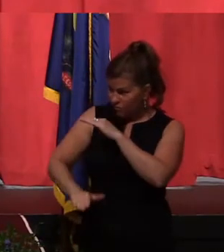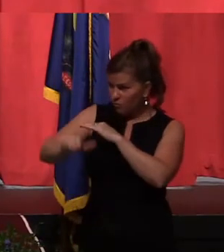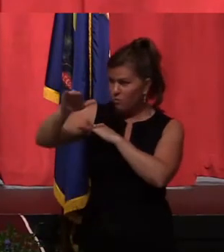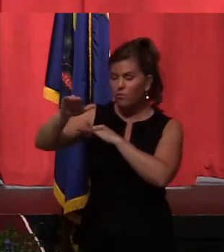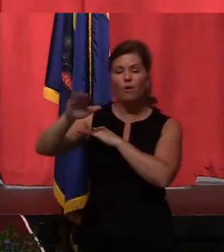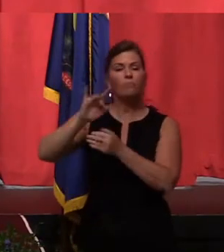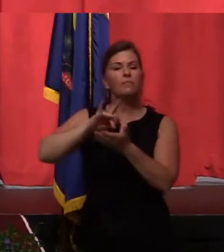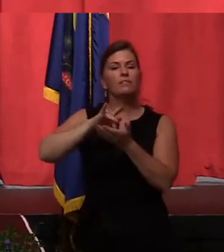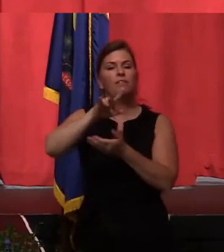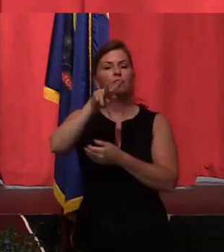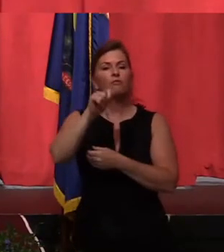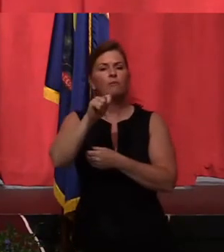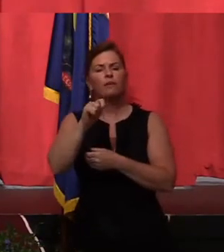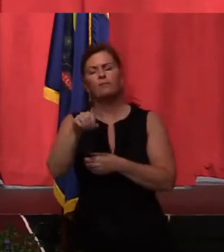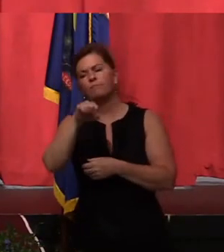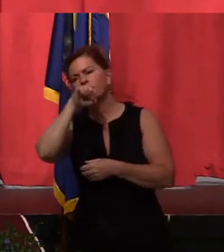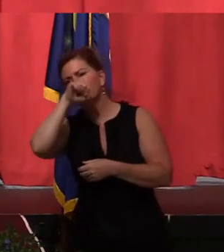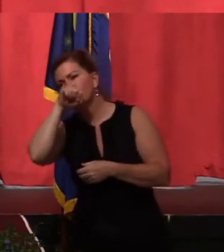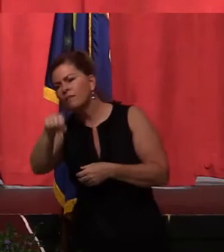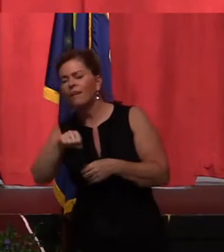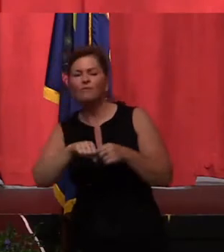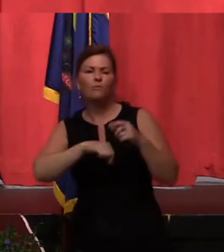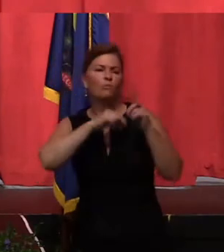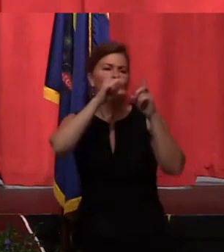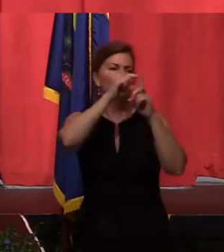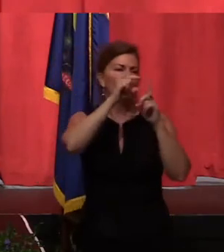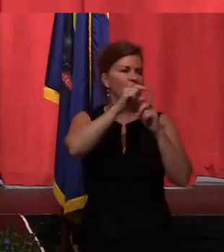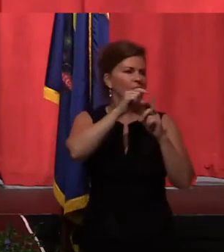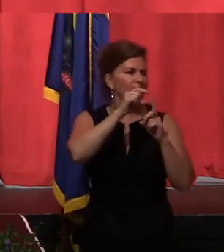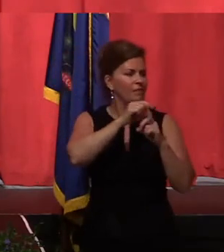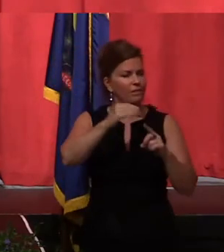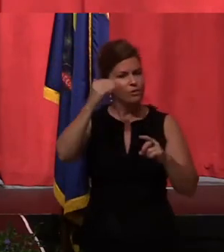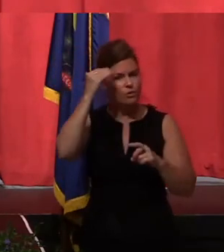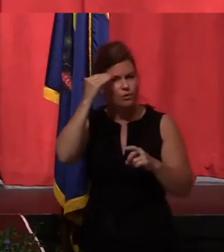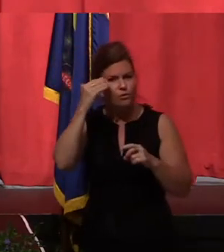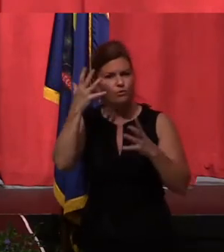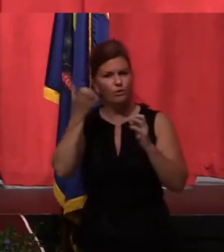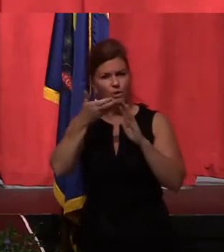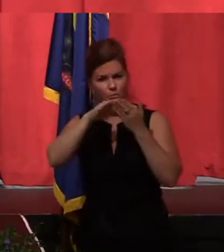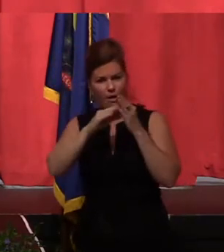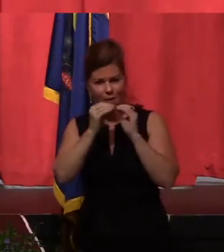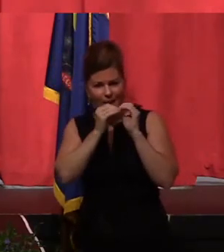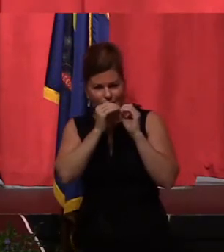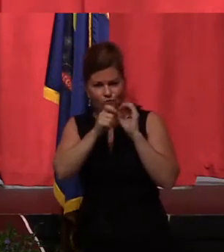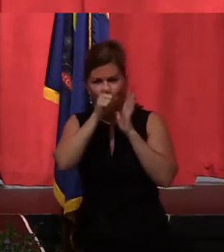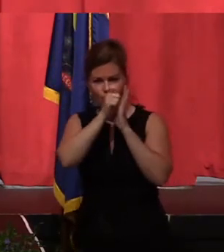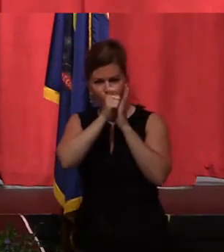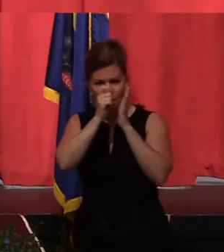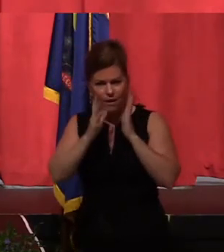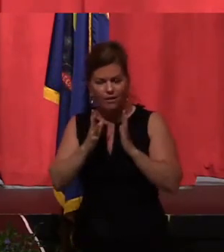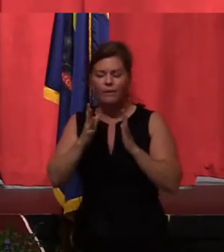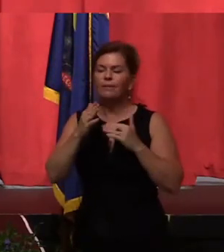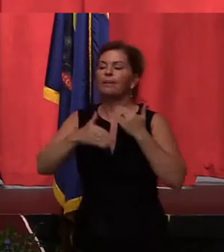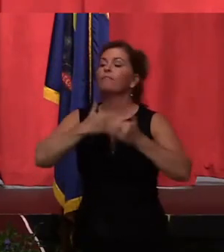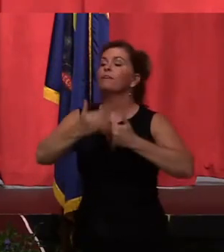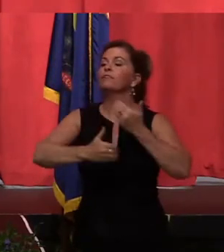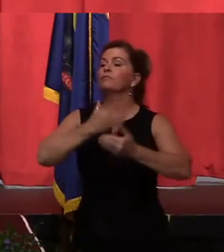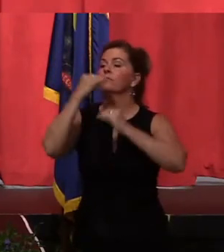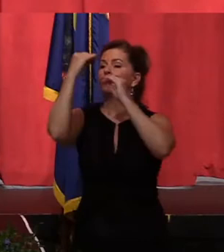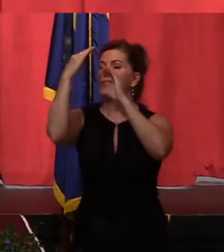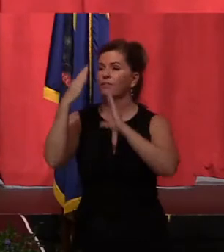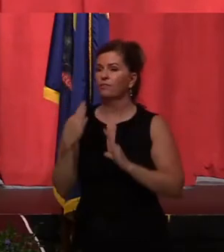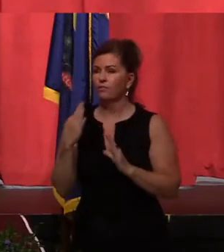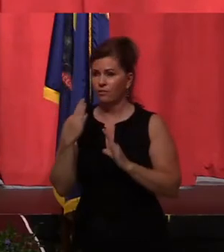on had an abounding love for words and knew she wanted to become an editor, writer, and eventually a teacher.